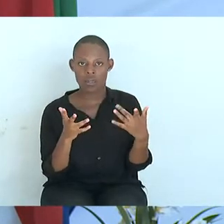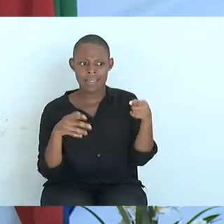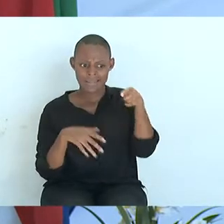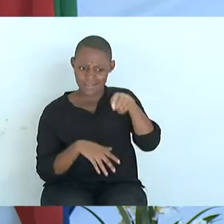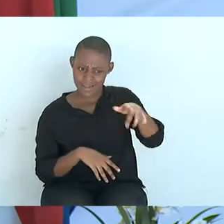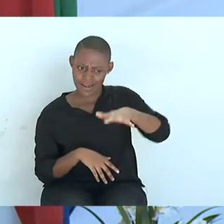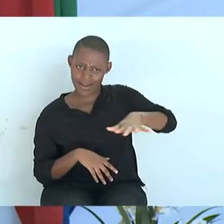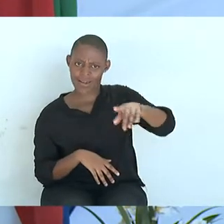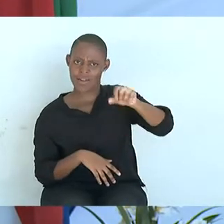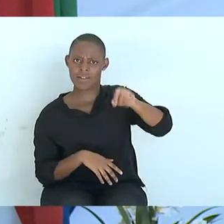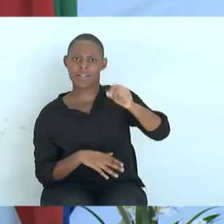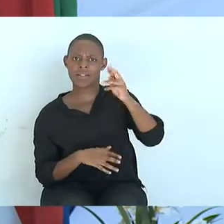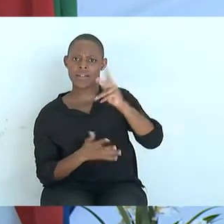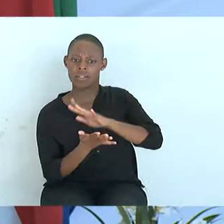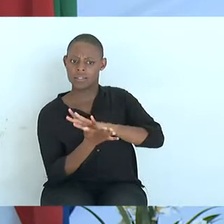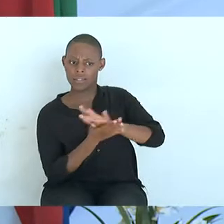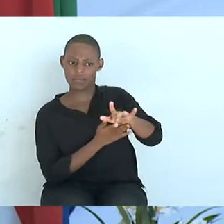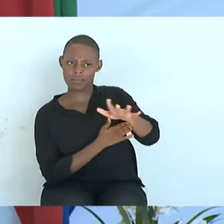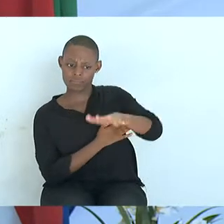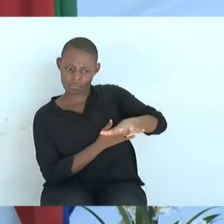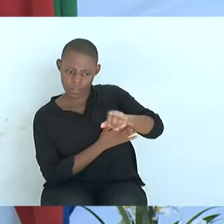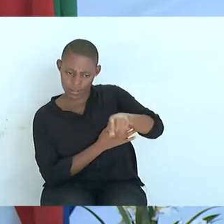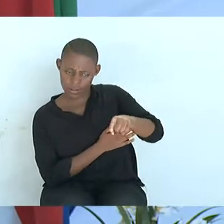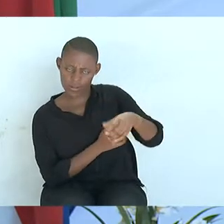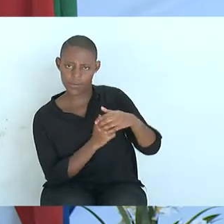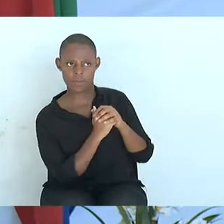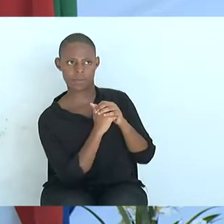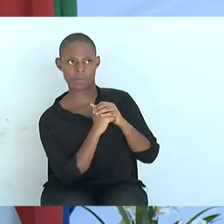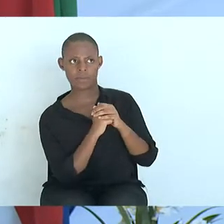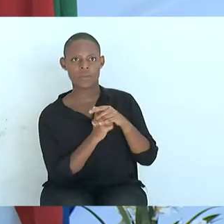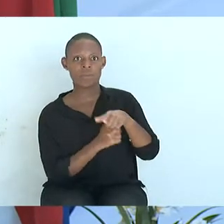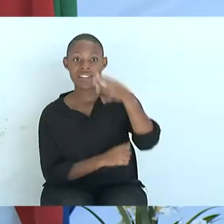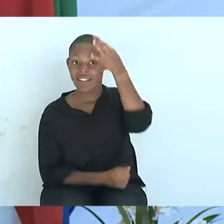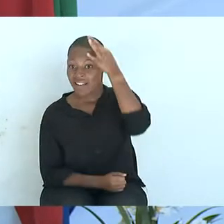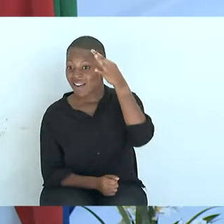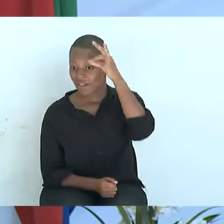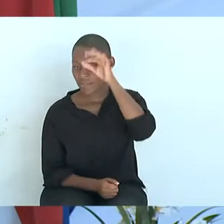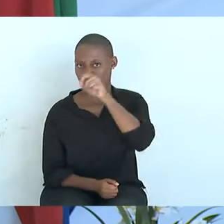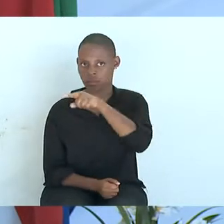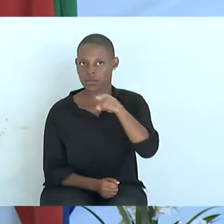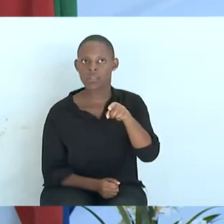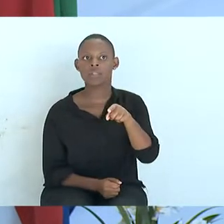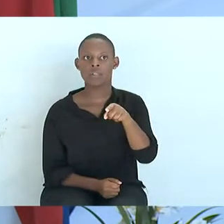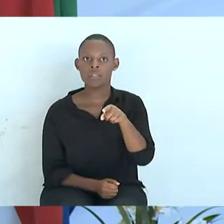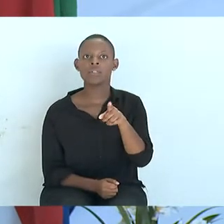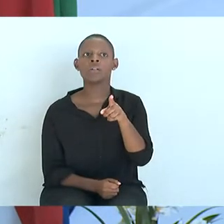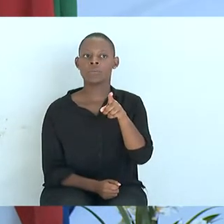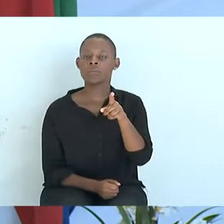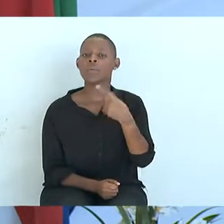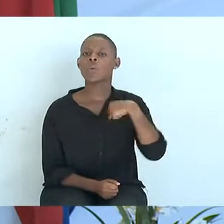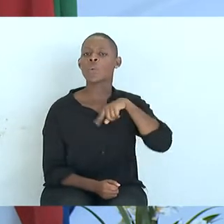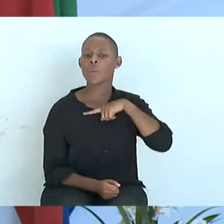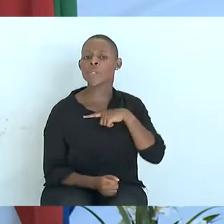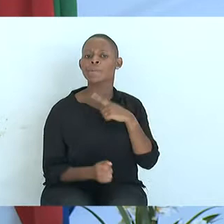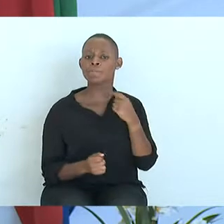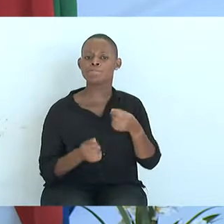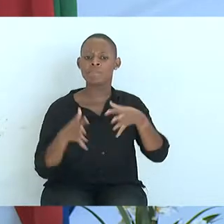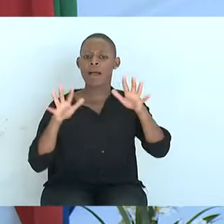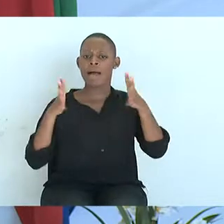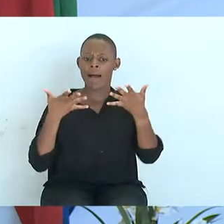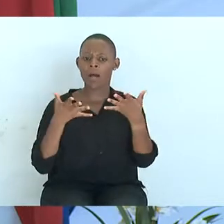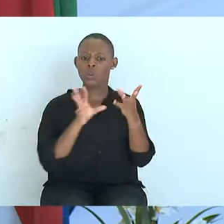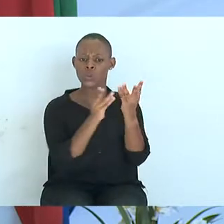we say we want to maximize impact, government said we've got to be intentional and we've got to go where poverty